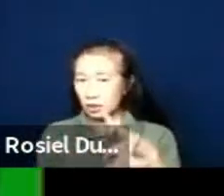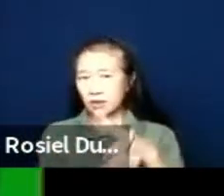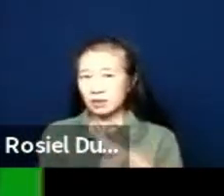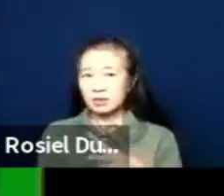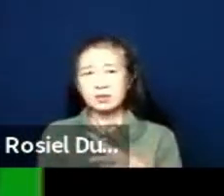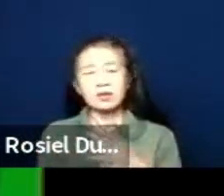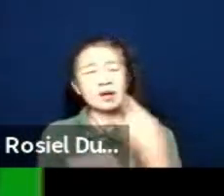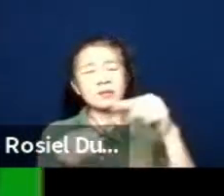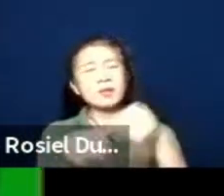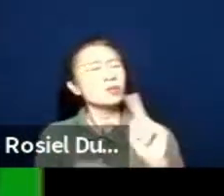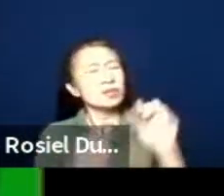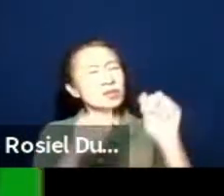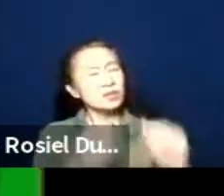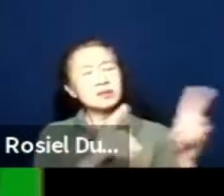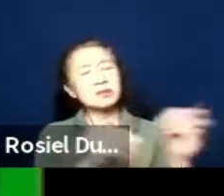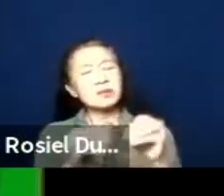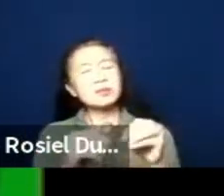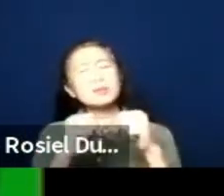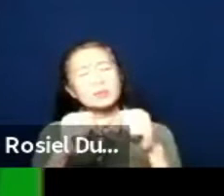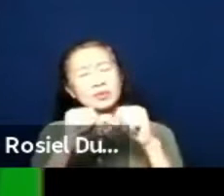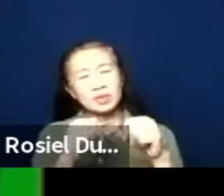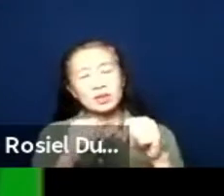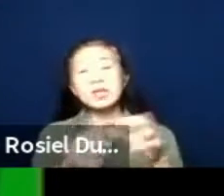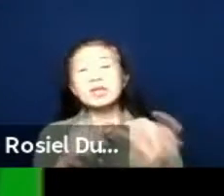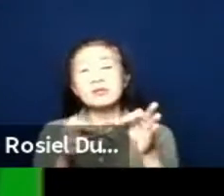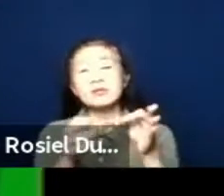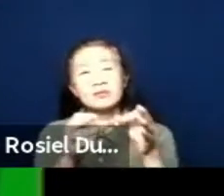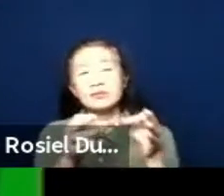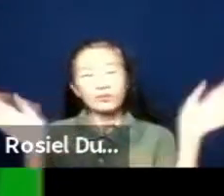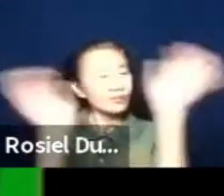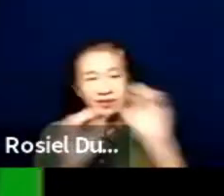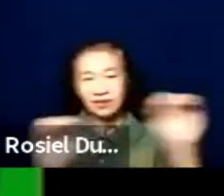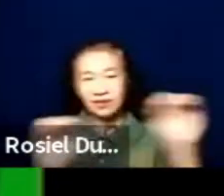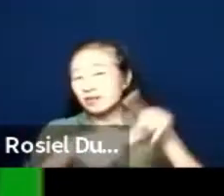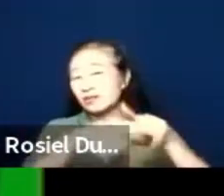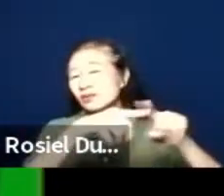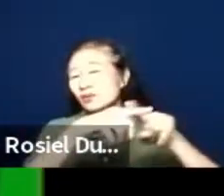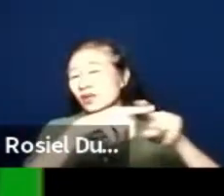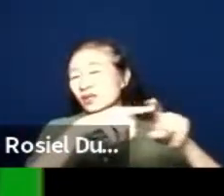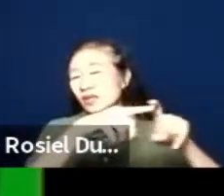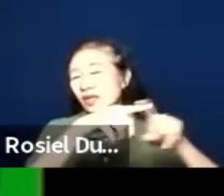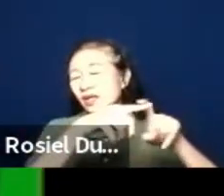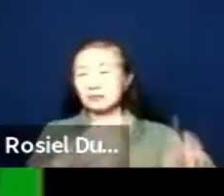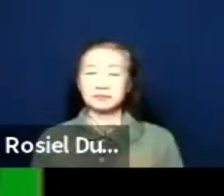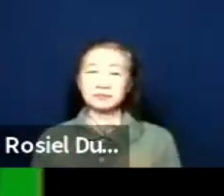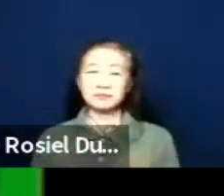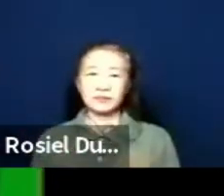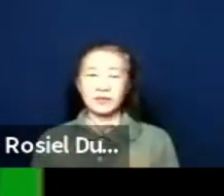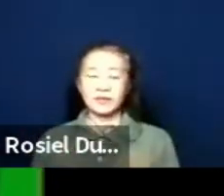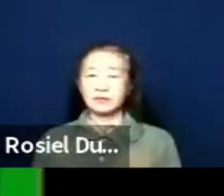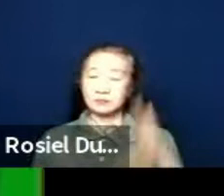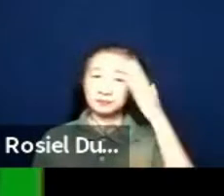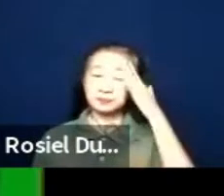able to do to keep it running during a power outage or power shortage. You may